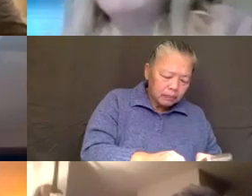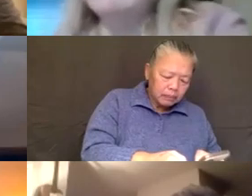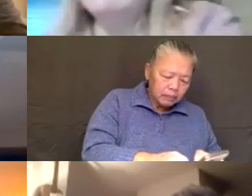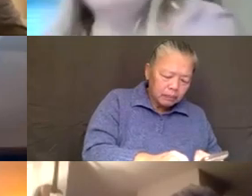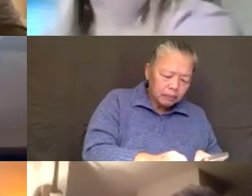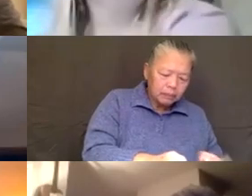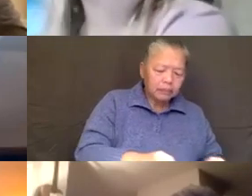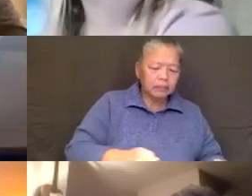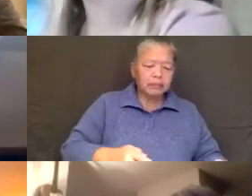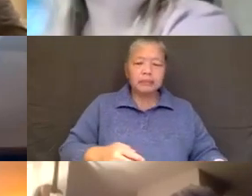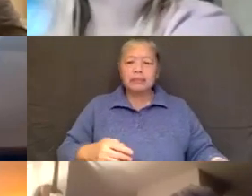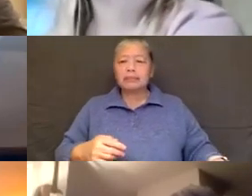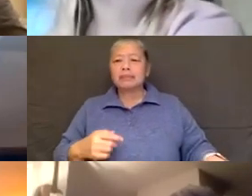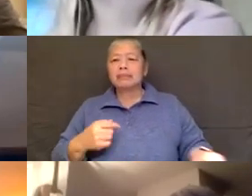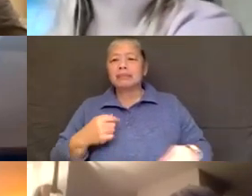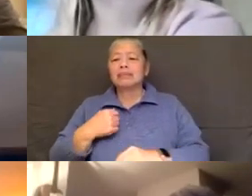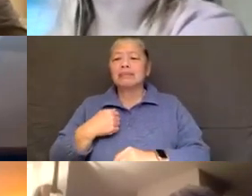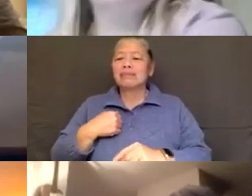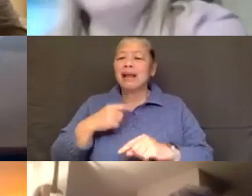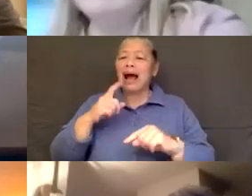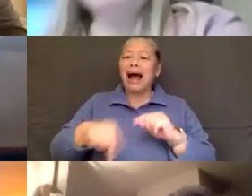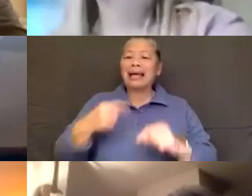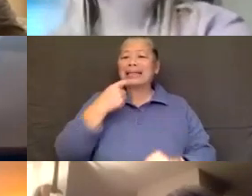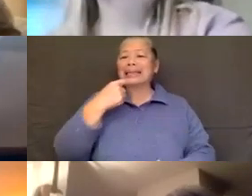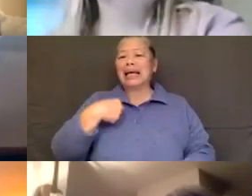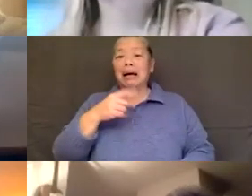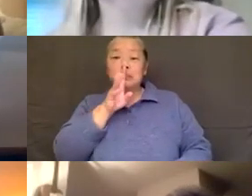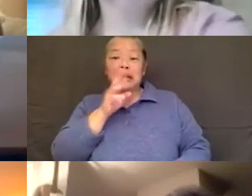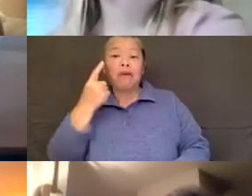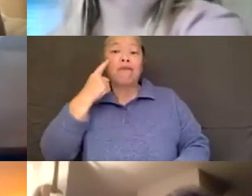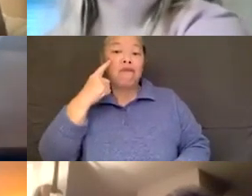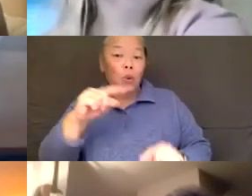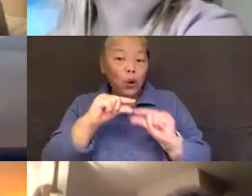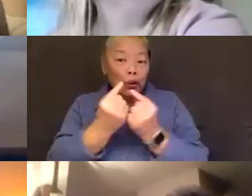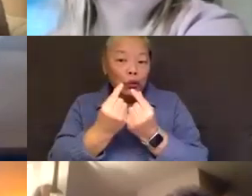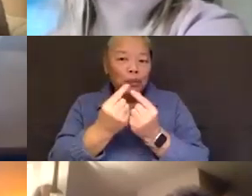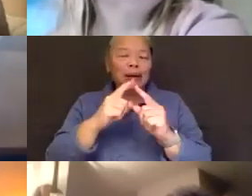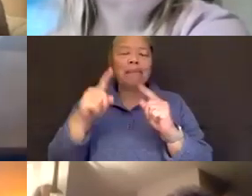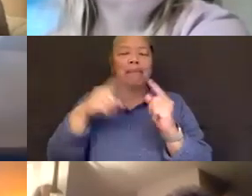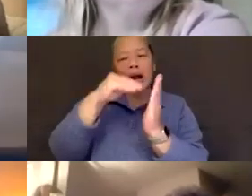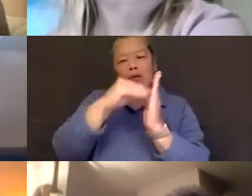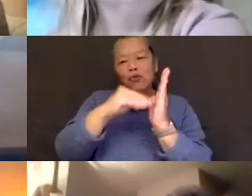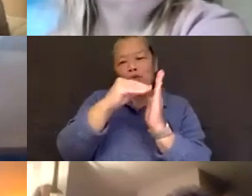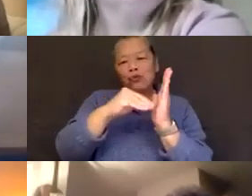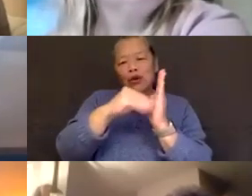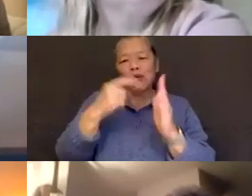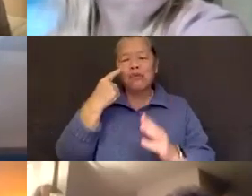I cannot claim to speak for the group, but I did take notes for the group. And who is speaking? I'm sorry, I